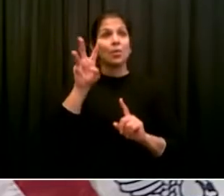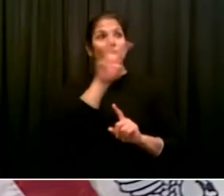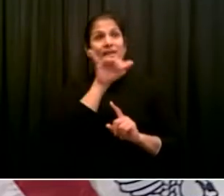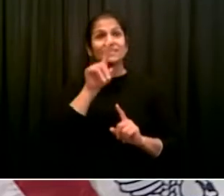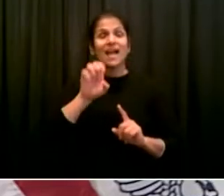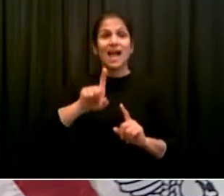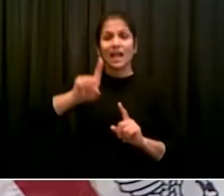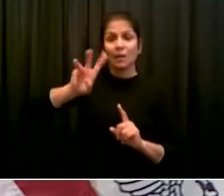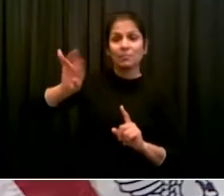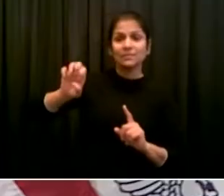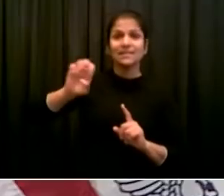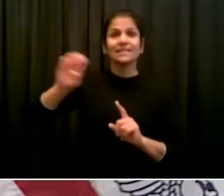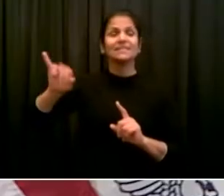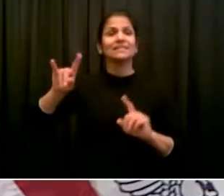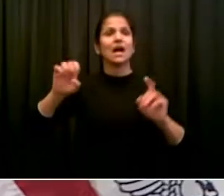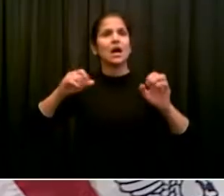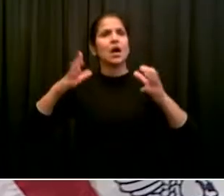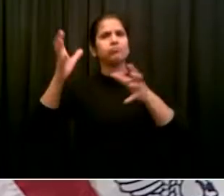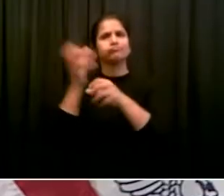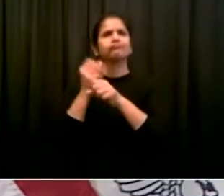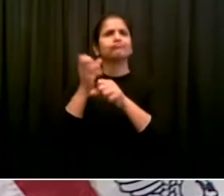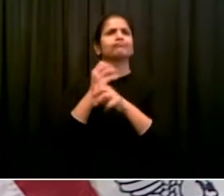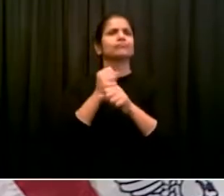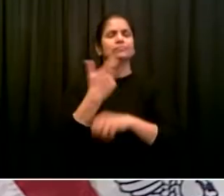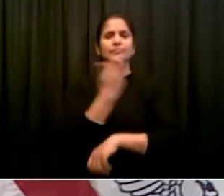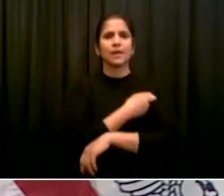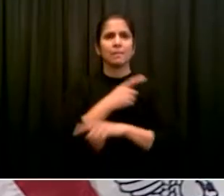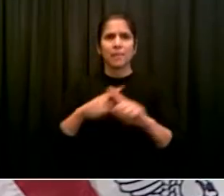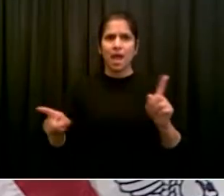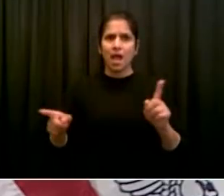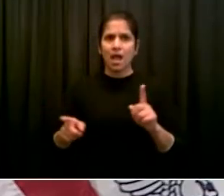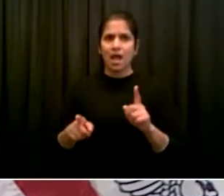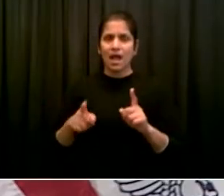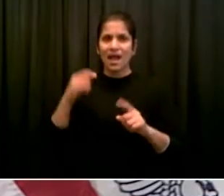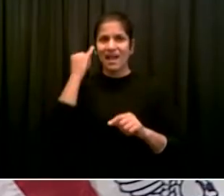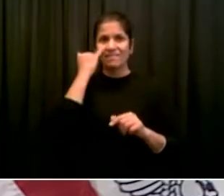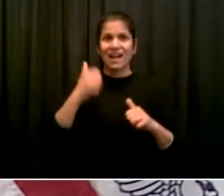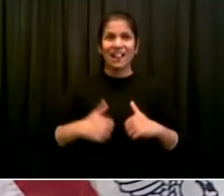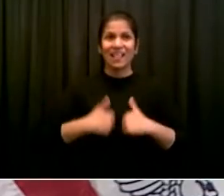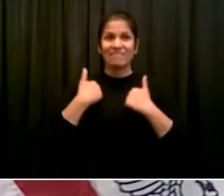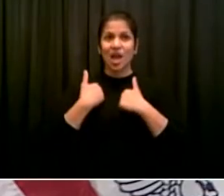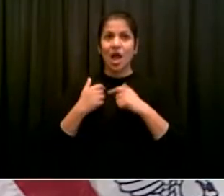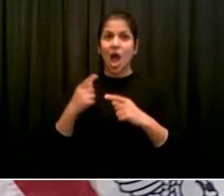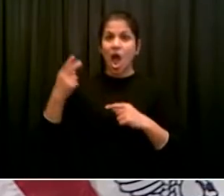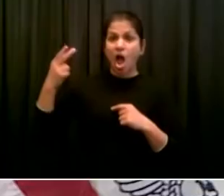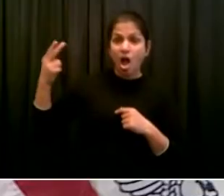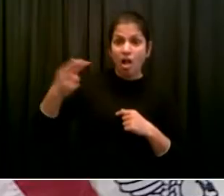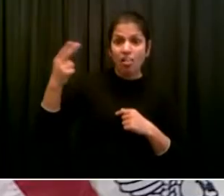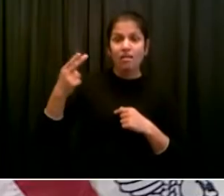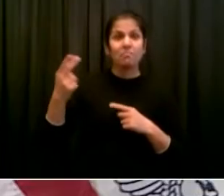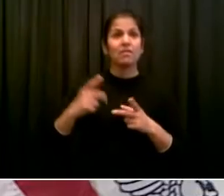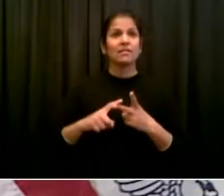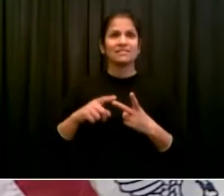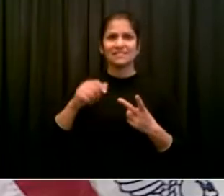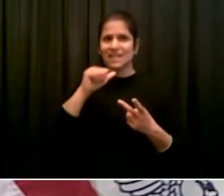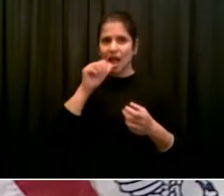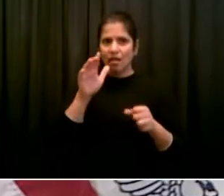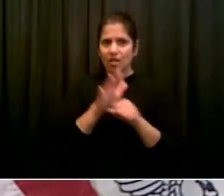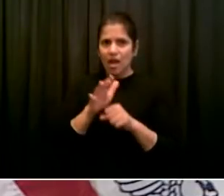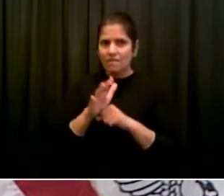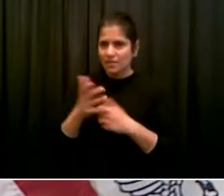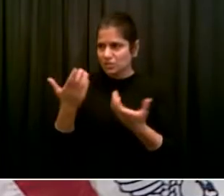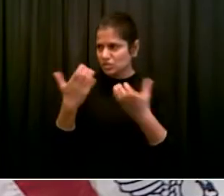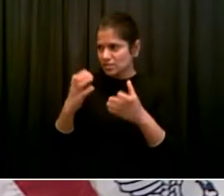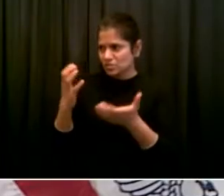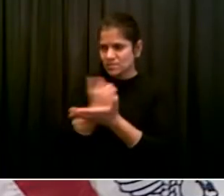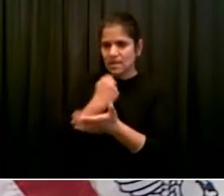This you know. But in our reporting, we found many people in communities of color